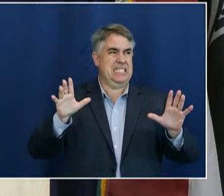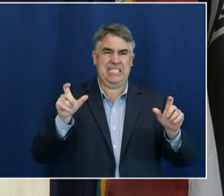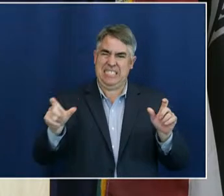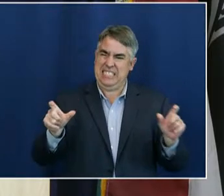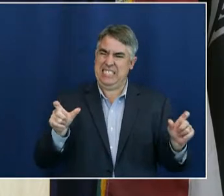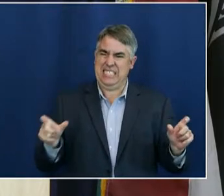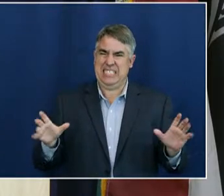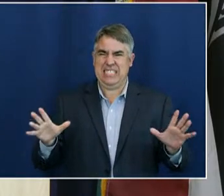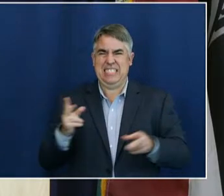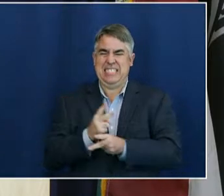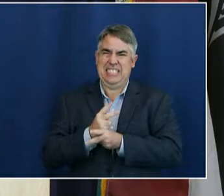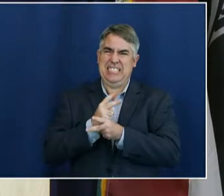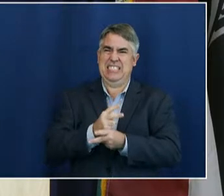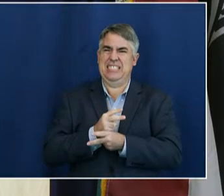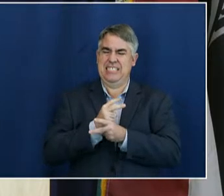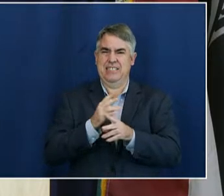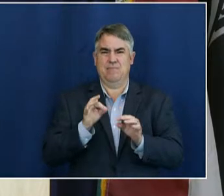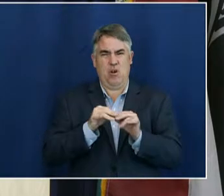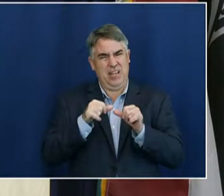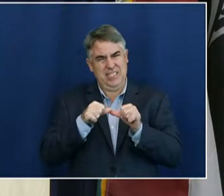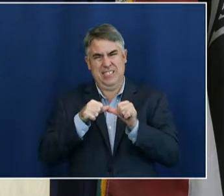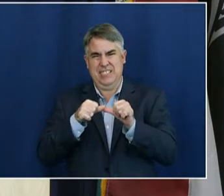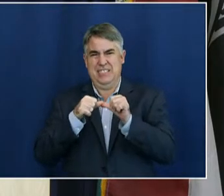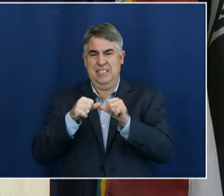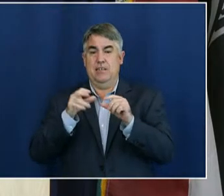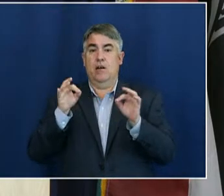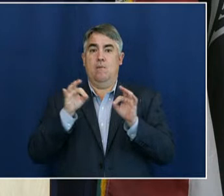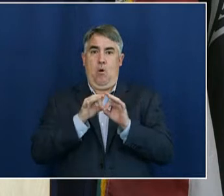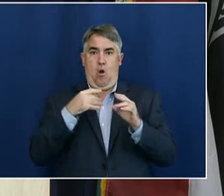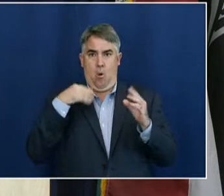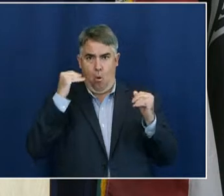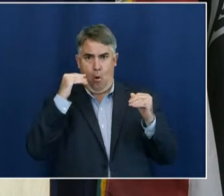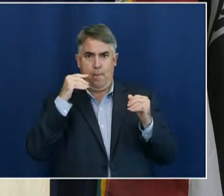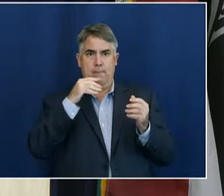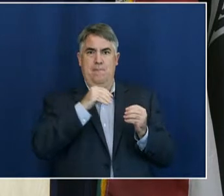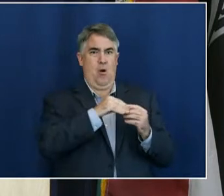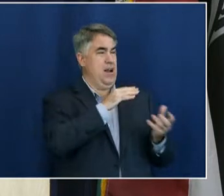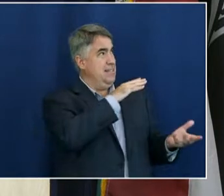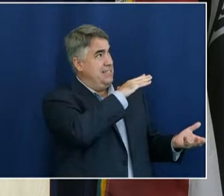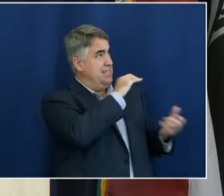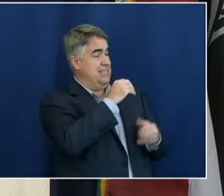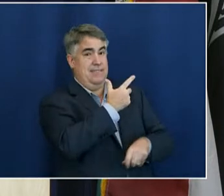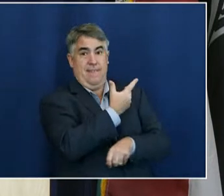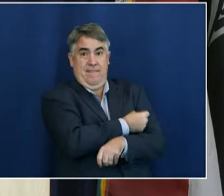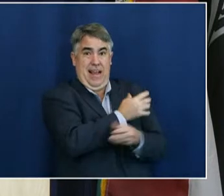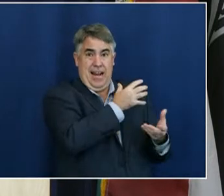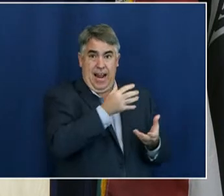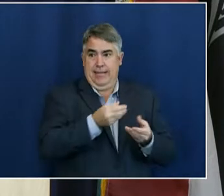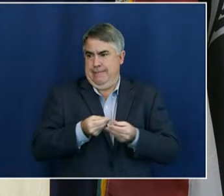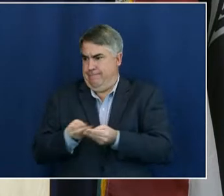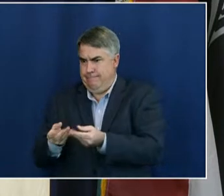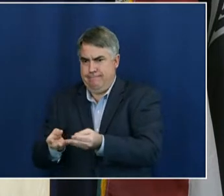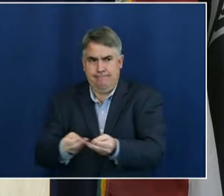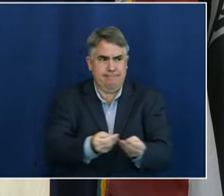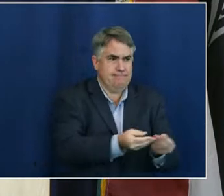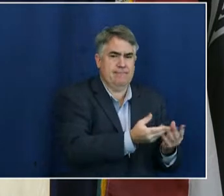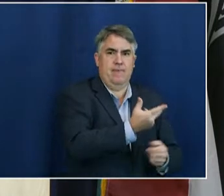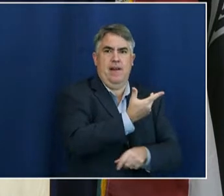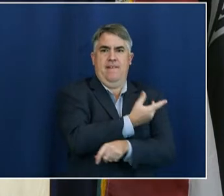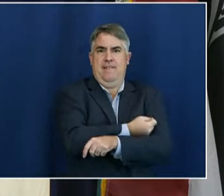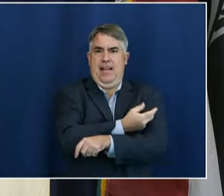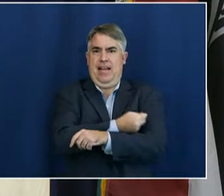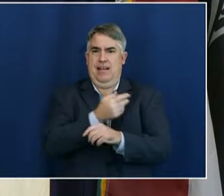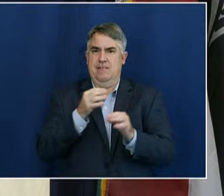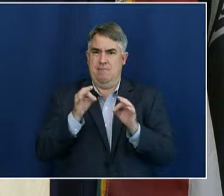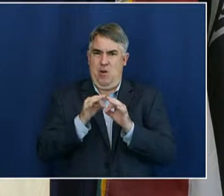because of the vaccine and the increased numbers of vaccine, but to have that hope motivate us to be more diligent and more focused to lower the cases, because